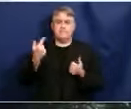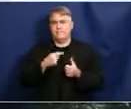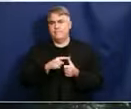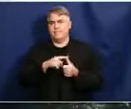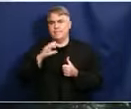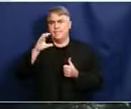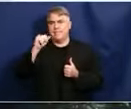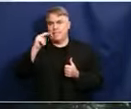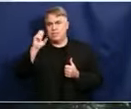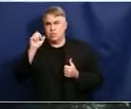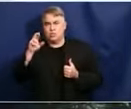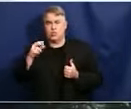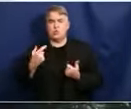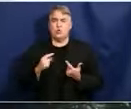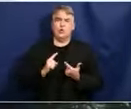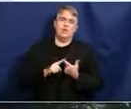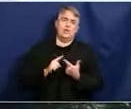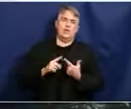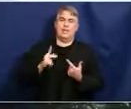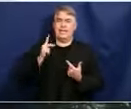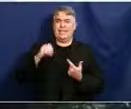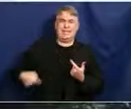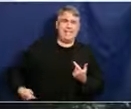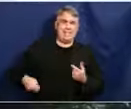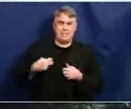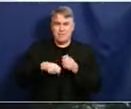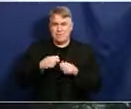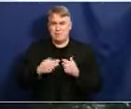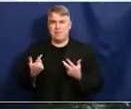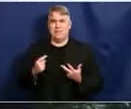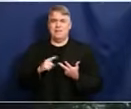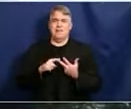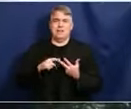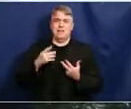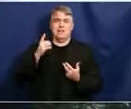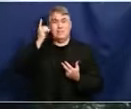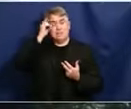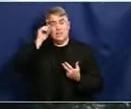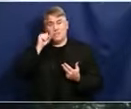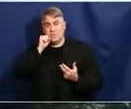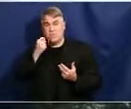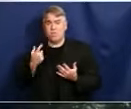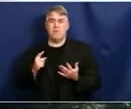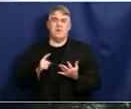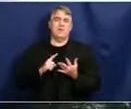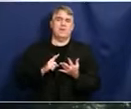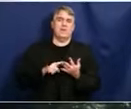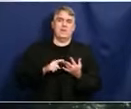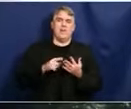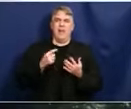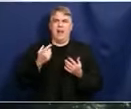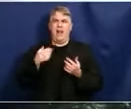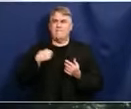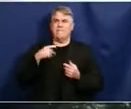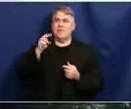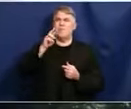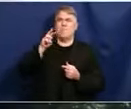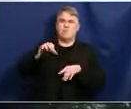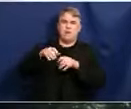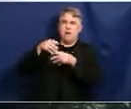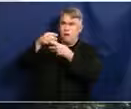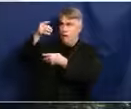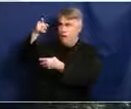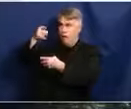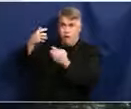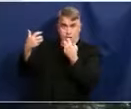pulmonary disease, sickle cell, obesity, Down syndrome, and others. And in the next 24 to 48 hours, we'll be posting on the county